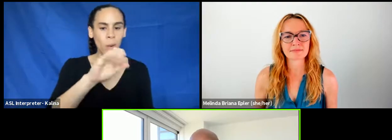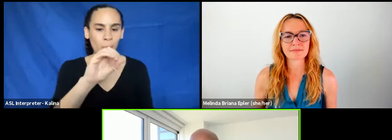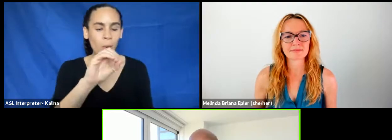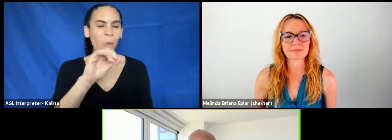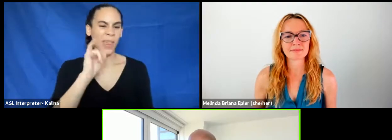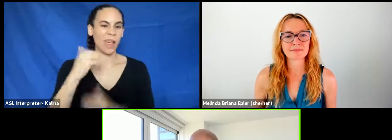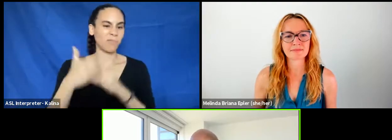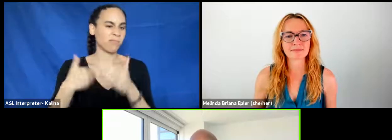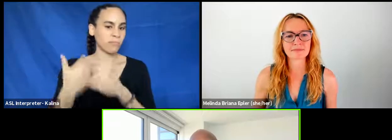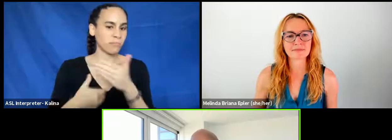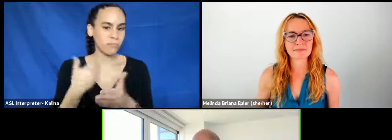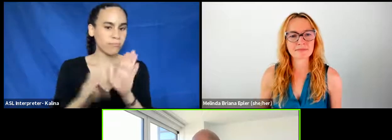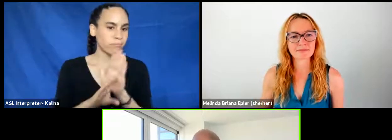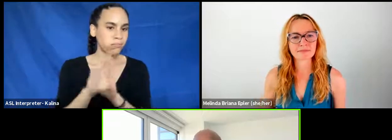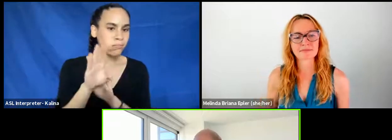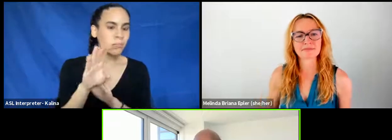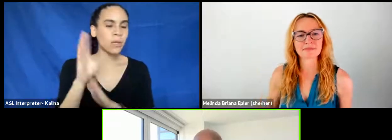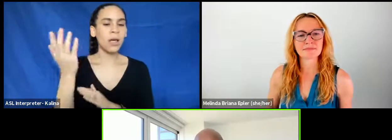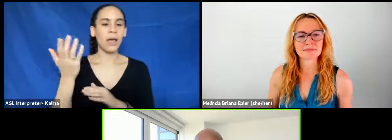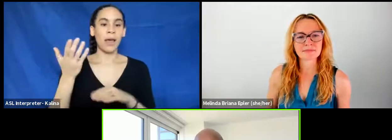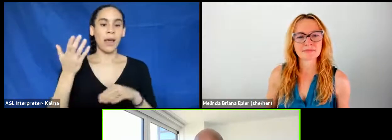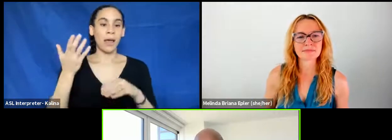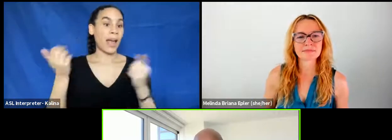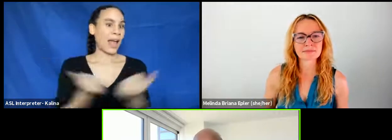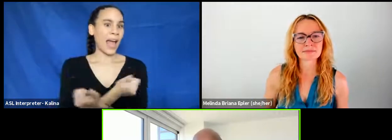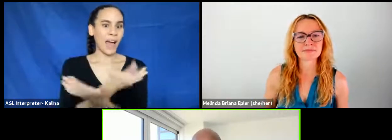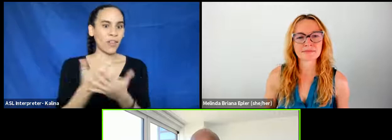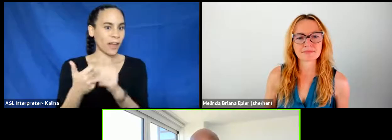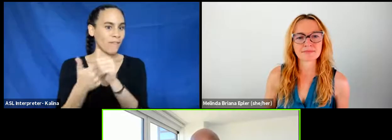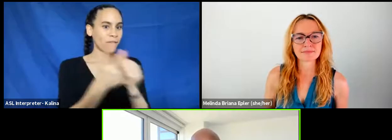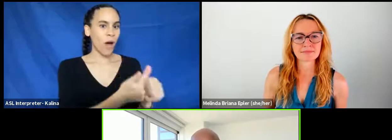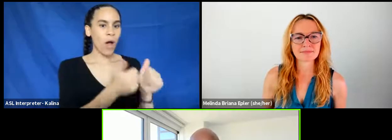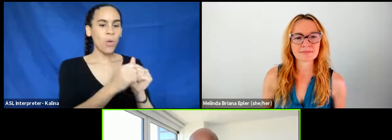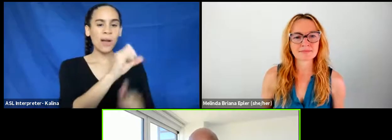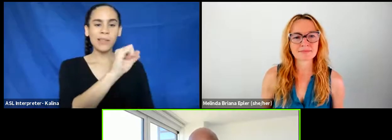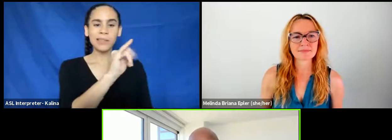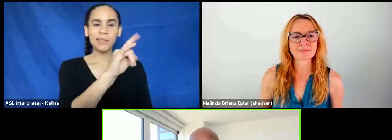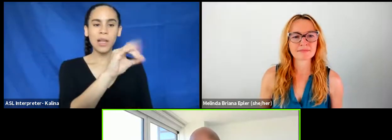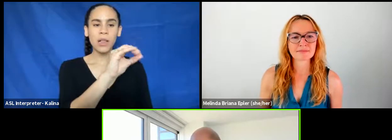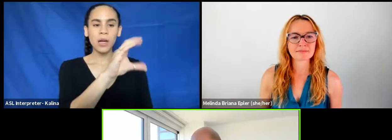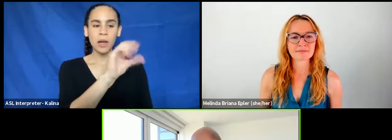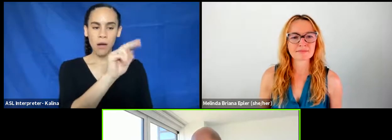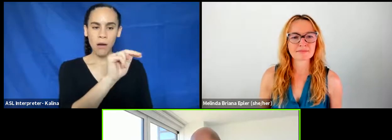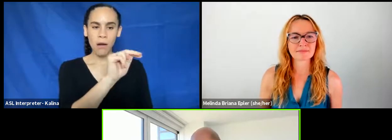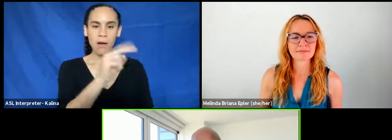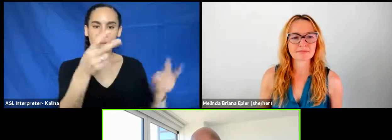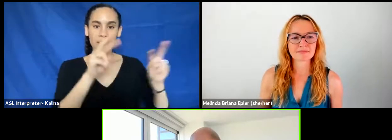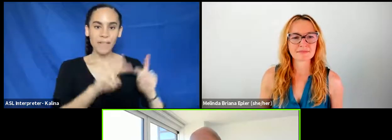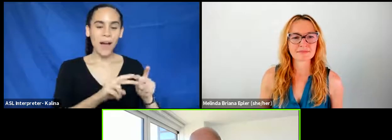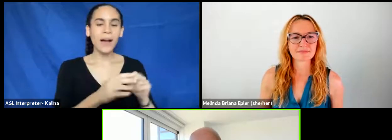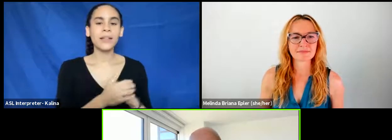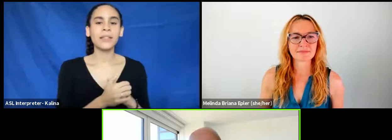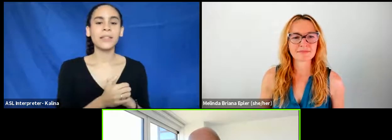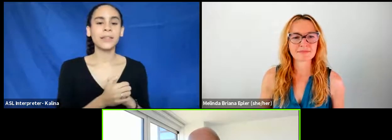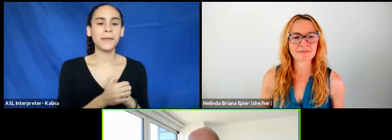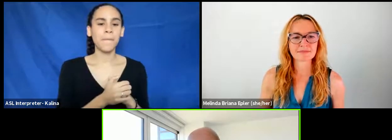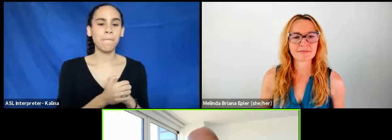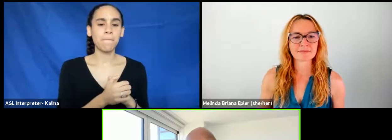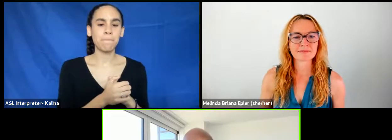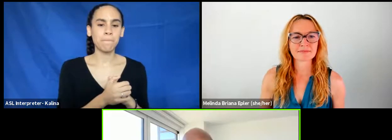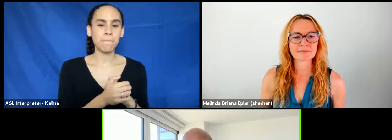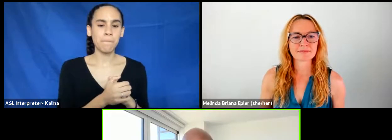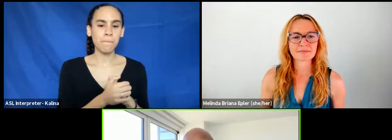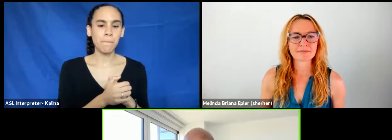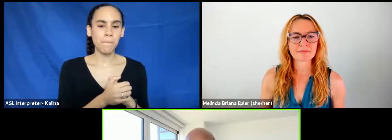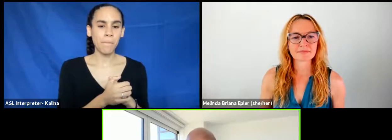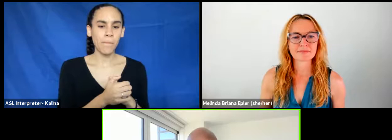and just was following everything that was happening in Silicon Valley, right? And then like people used to call Research Triangle Park, Raleigh-Durham area,